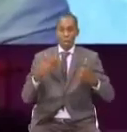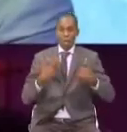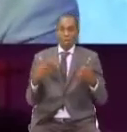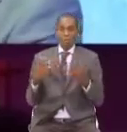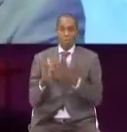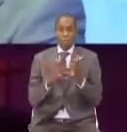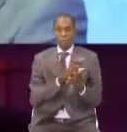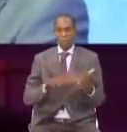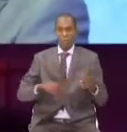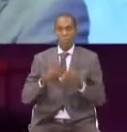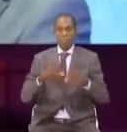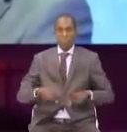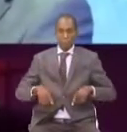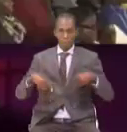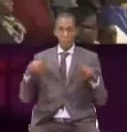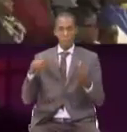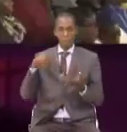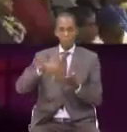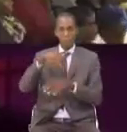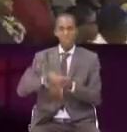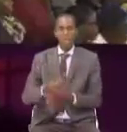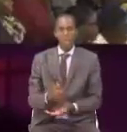your life tonight, help will come.